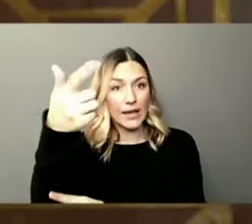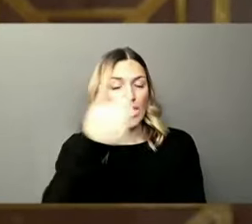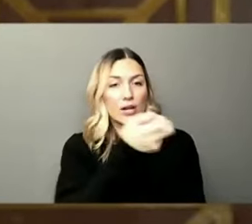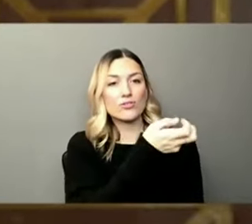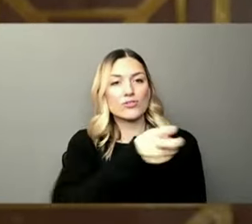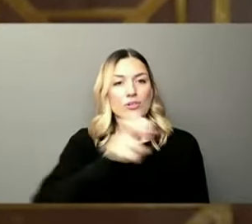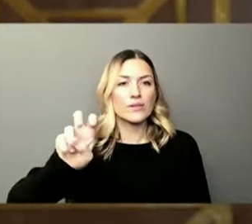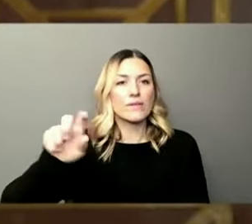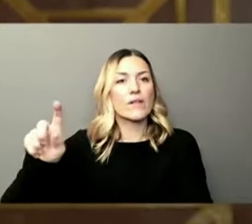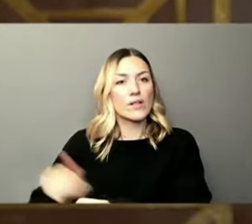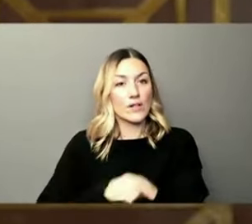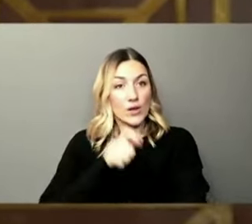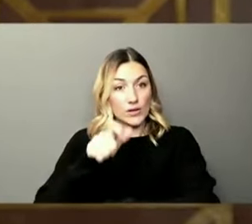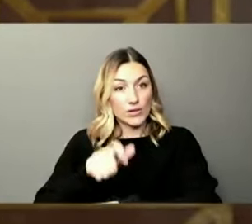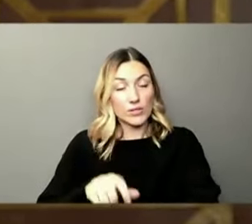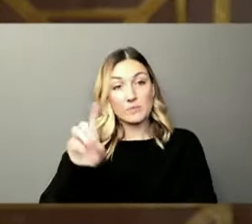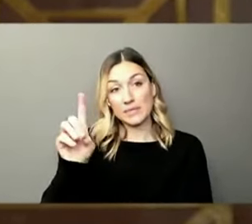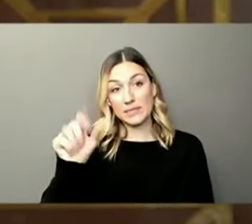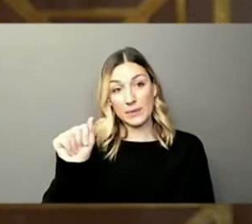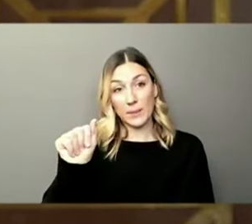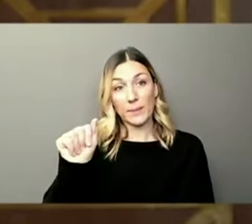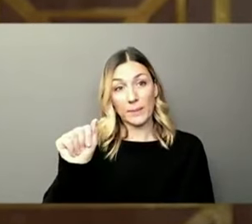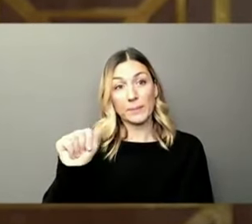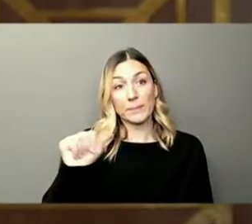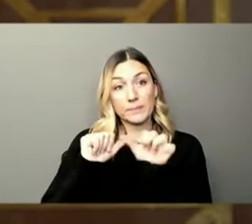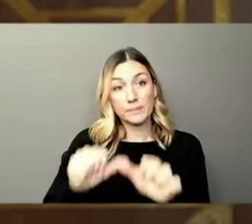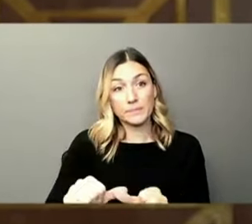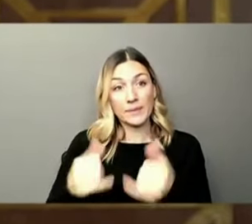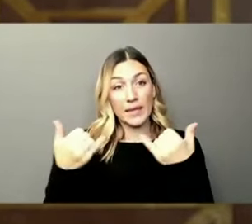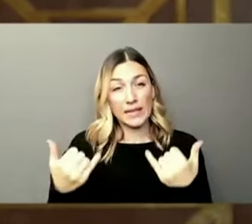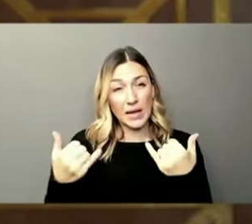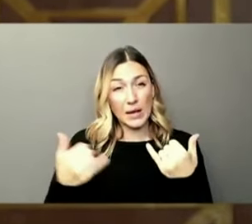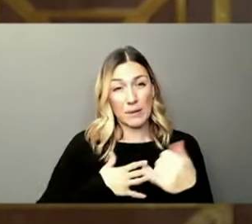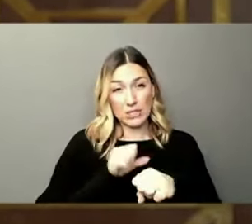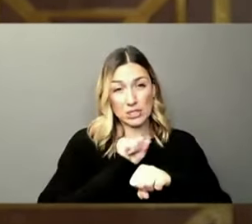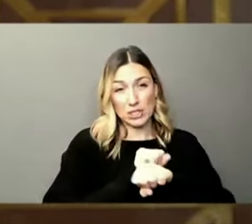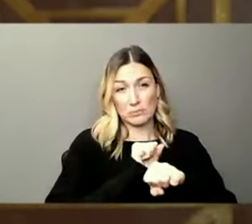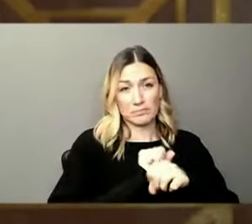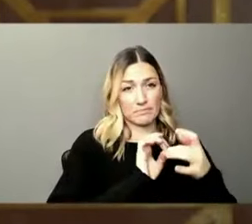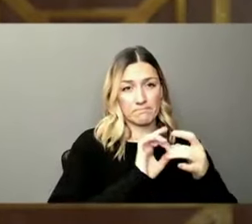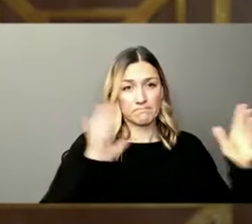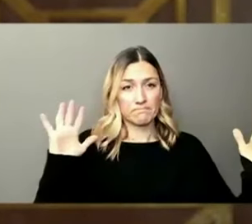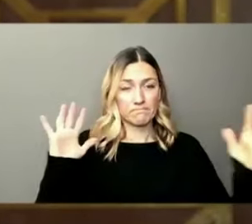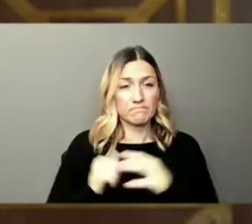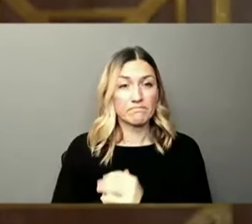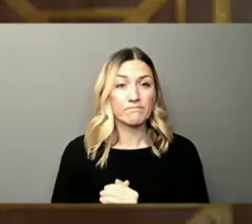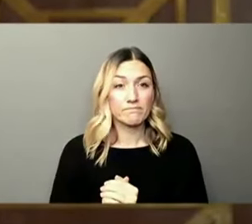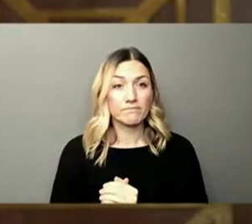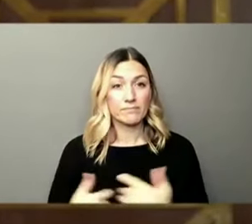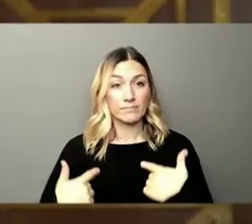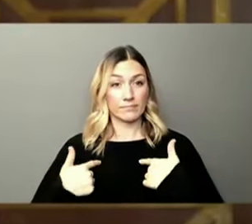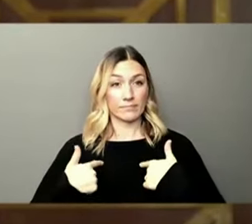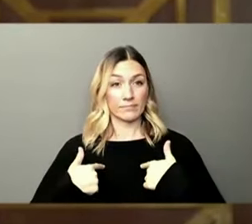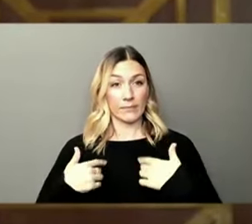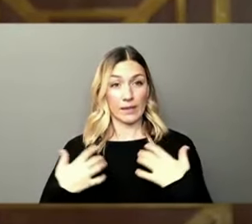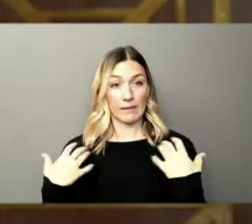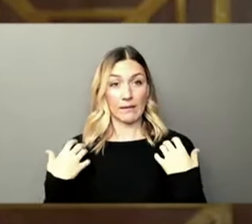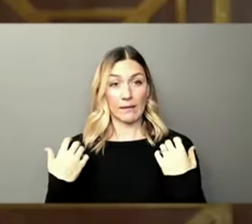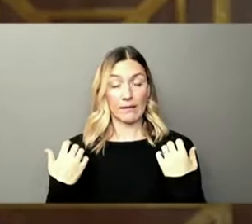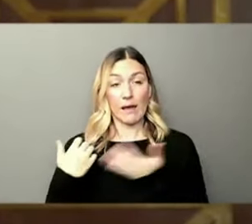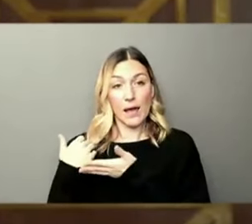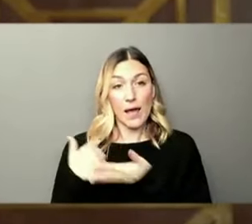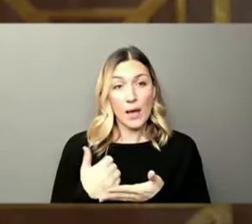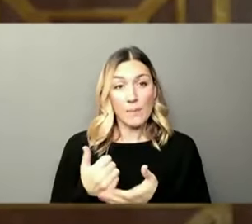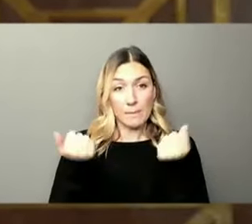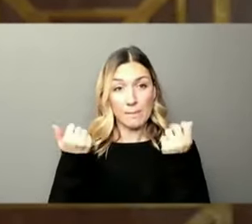long-term disability, and at this point, I was separated from my job. As someone who's helped countless employees on